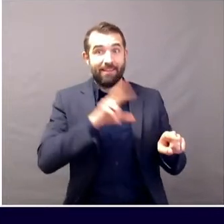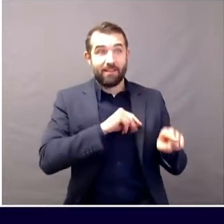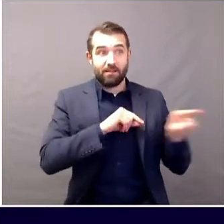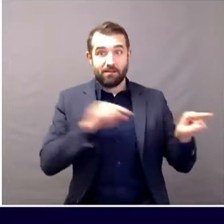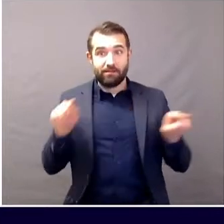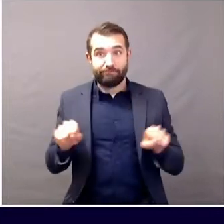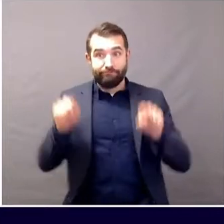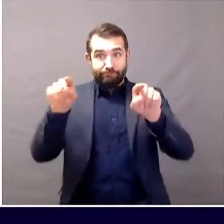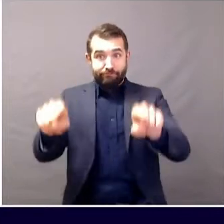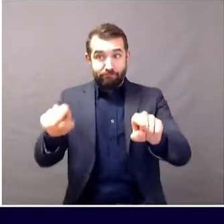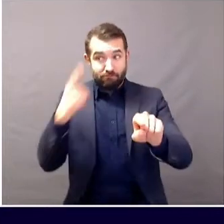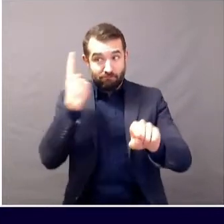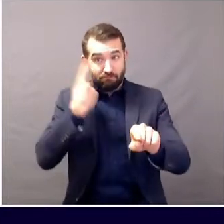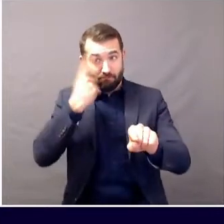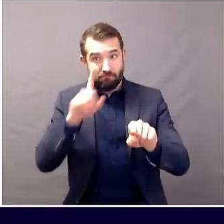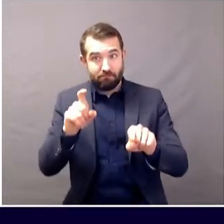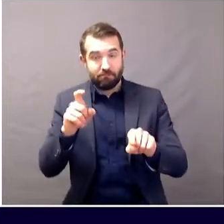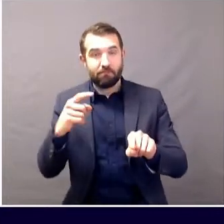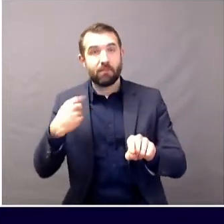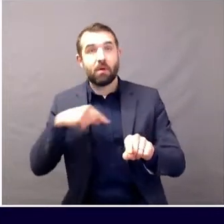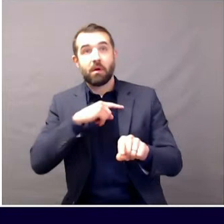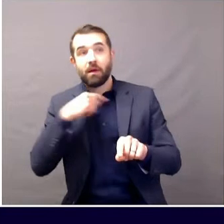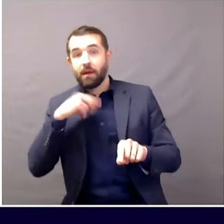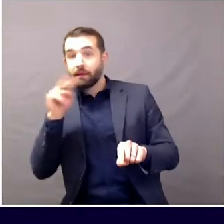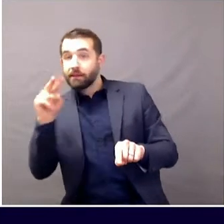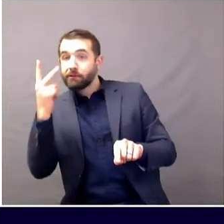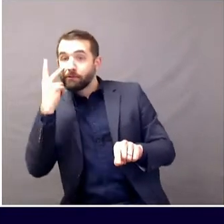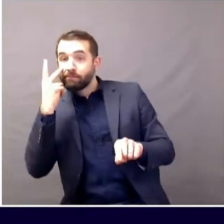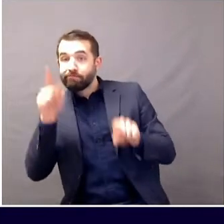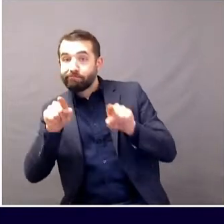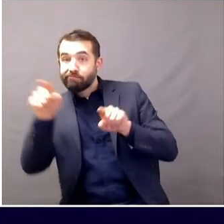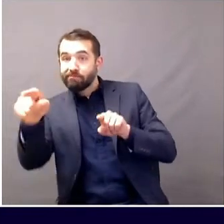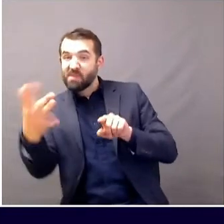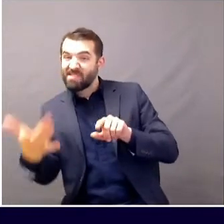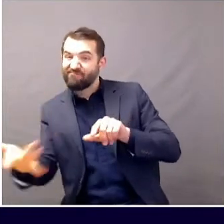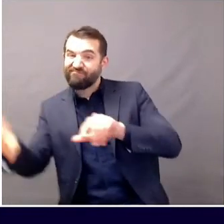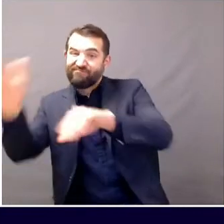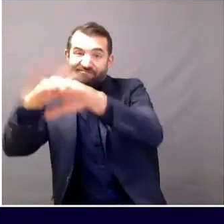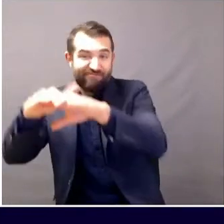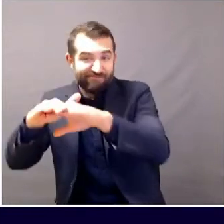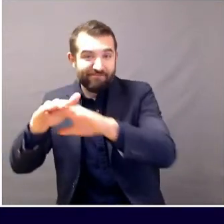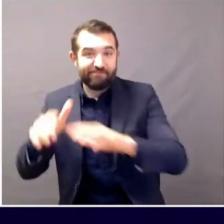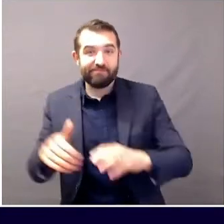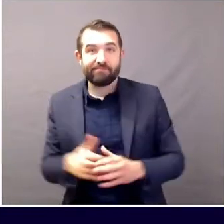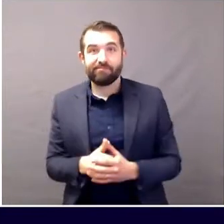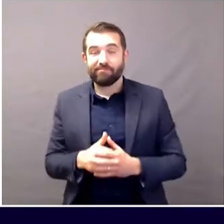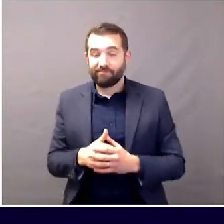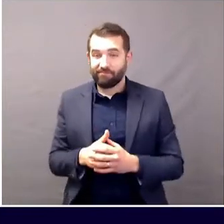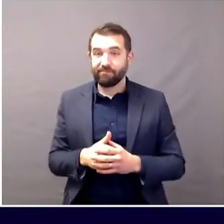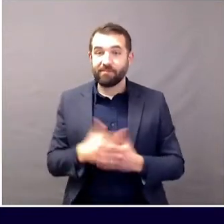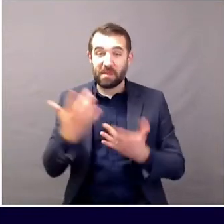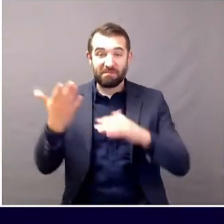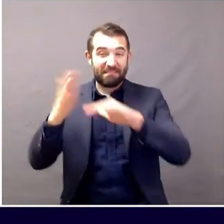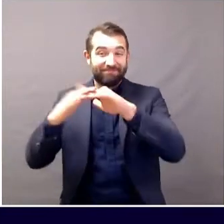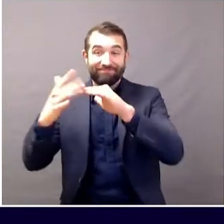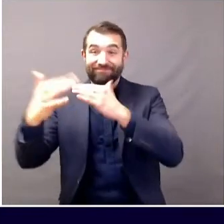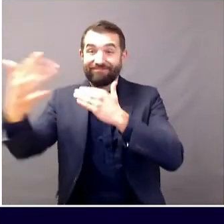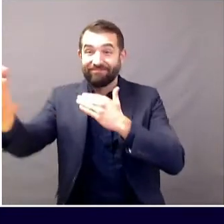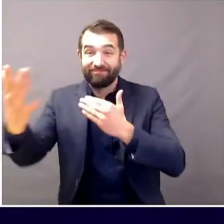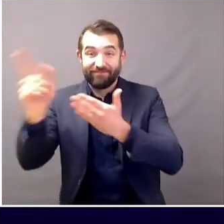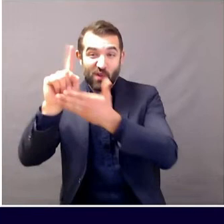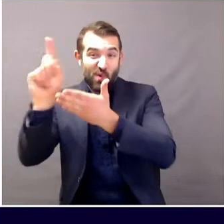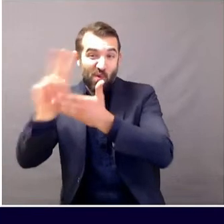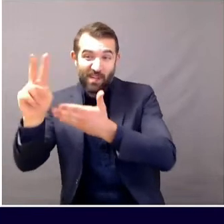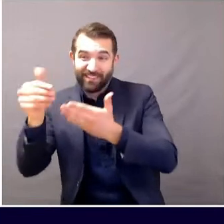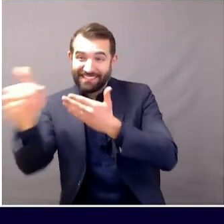that there will be an increase in the number of new cases in the coming days. There are many reasons for this.